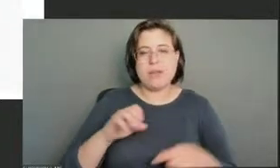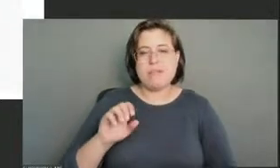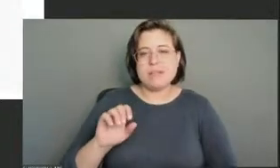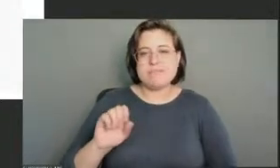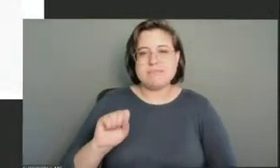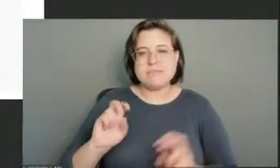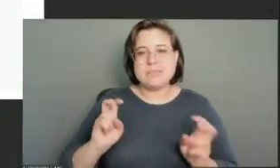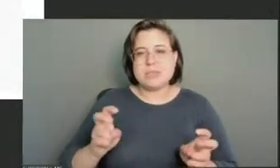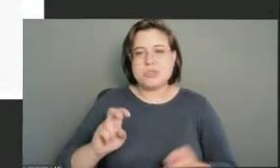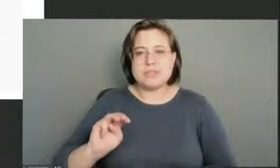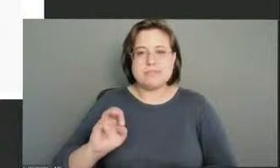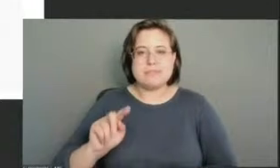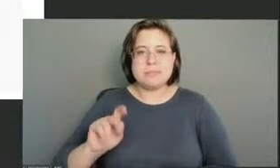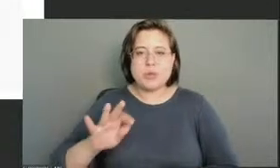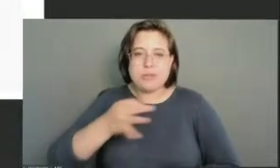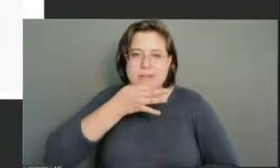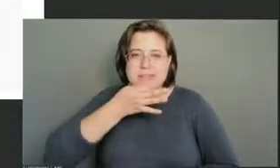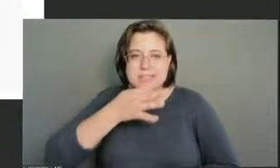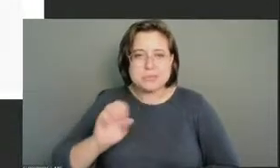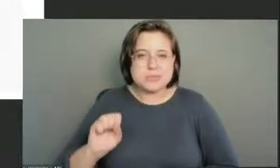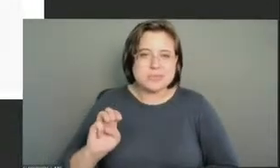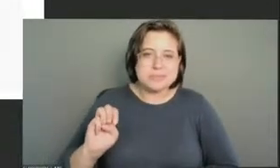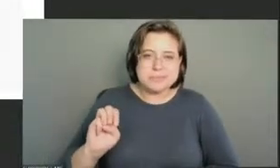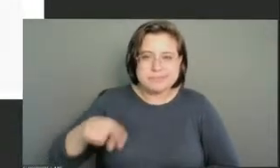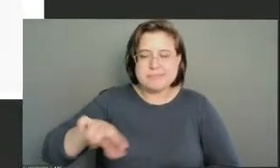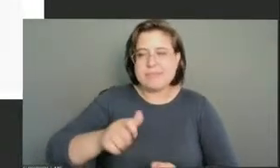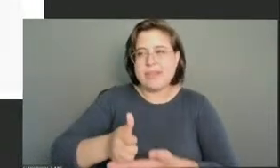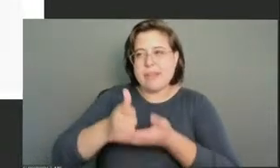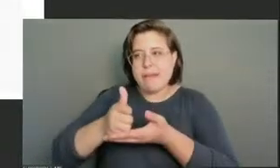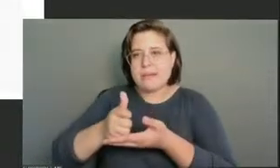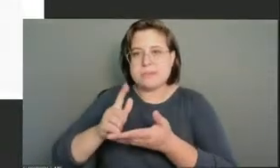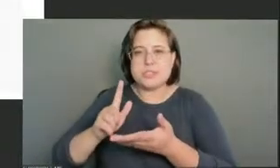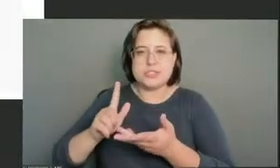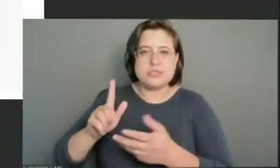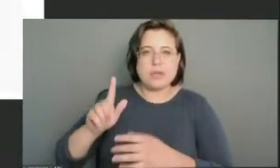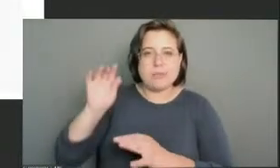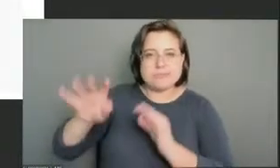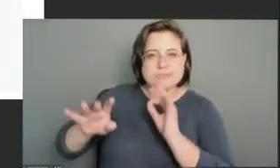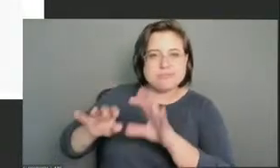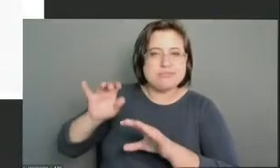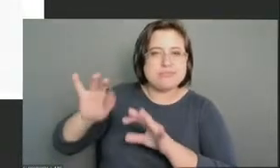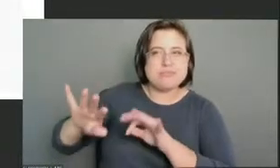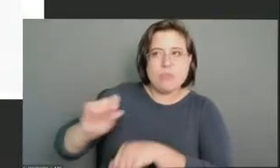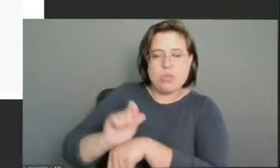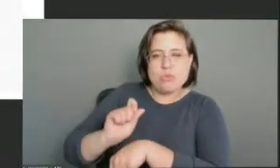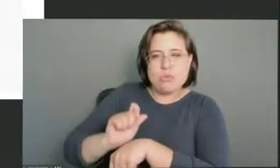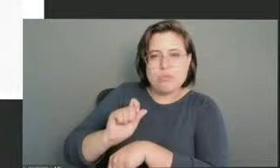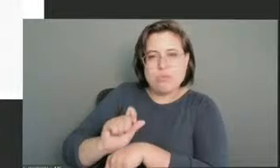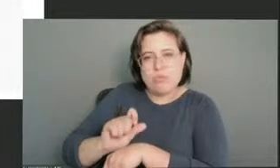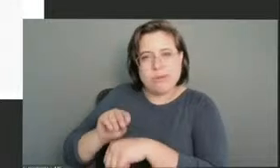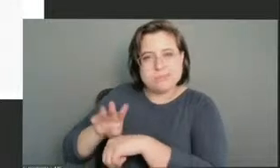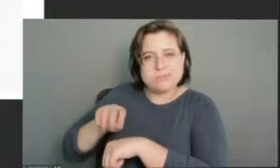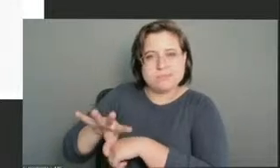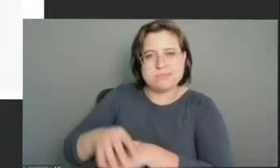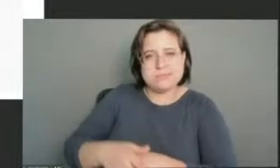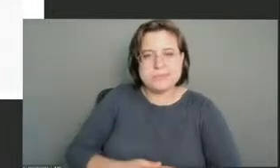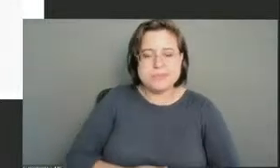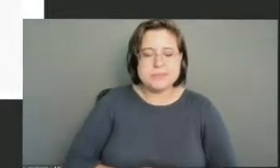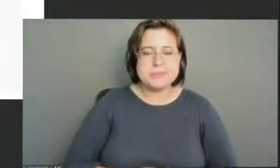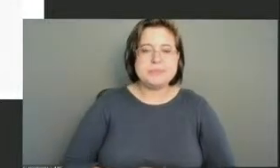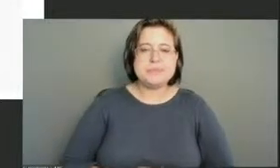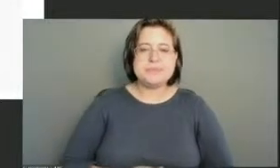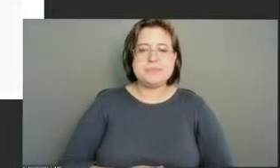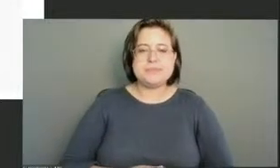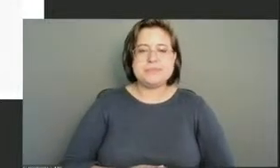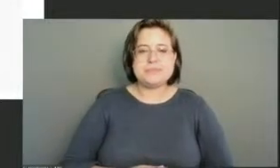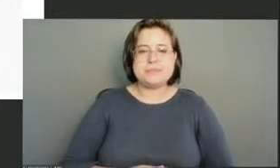that helped to shape the work that the task force members did. Also, the task force